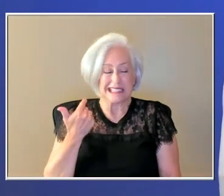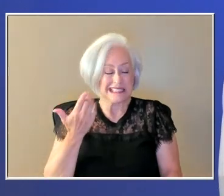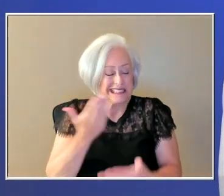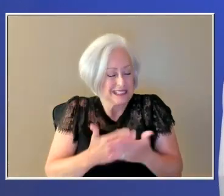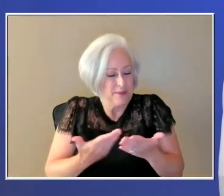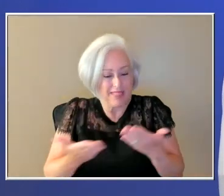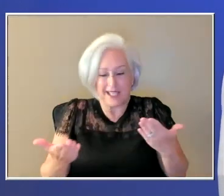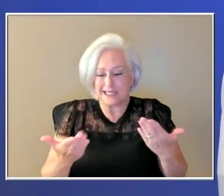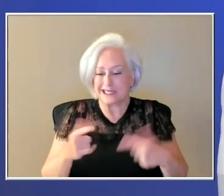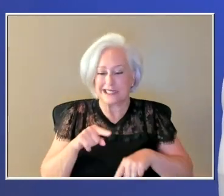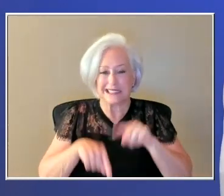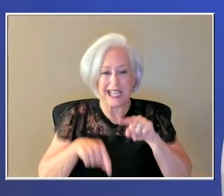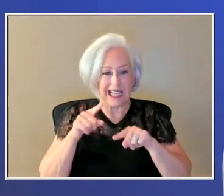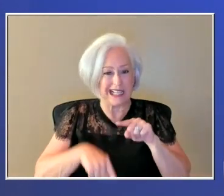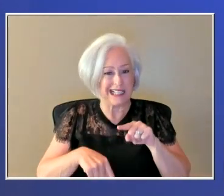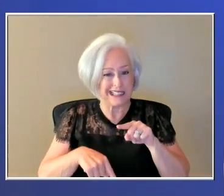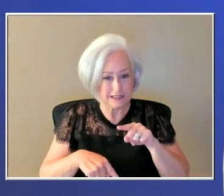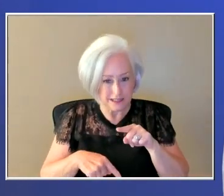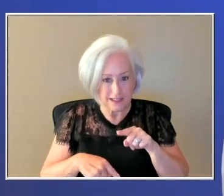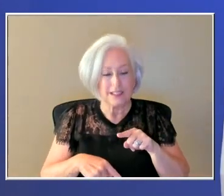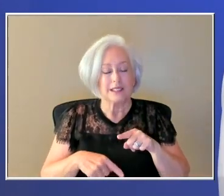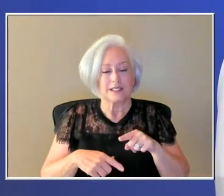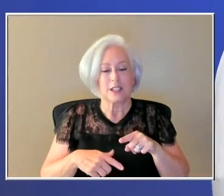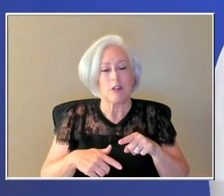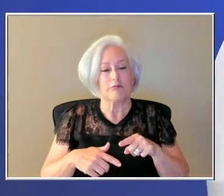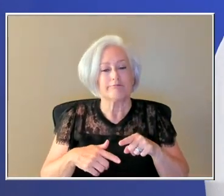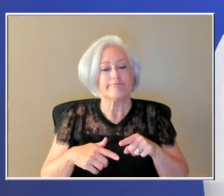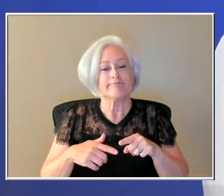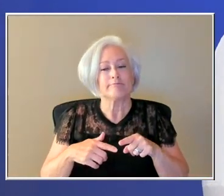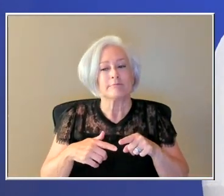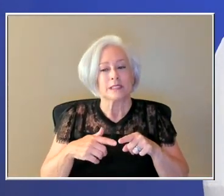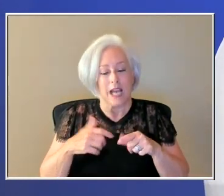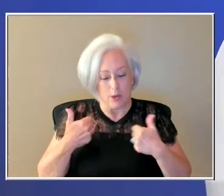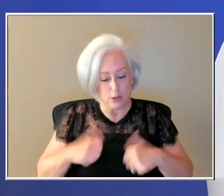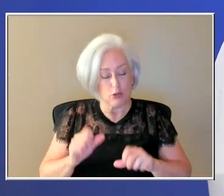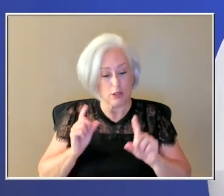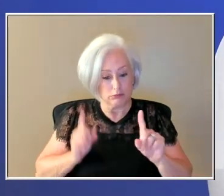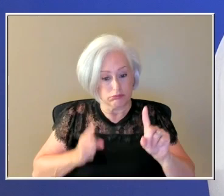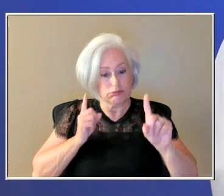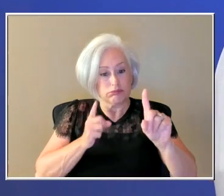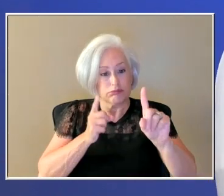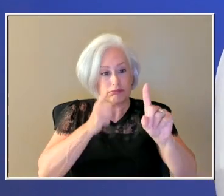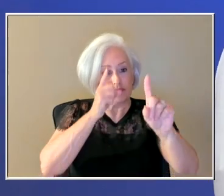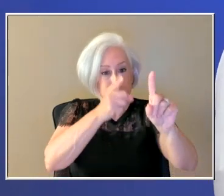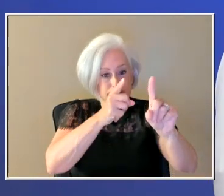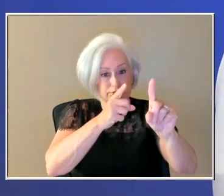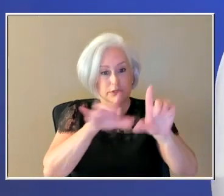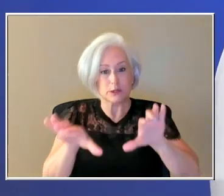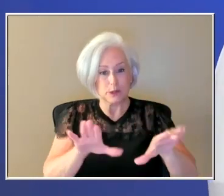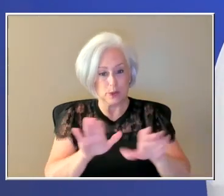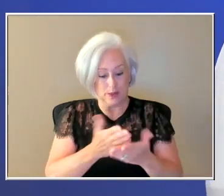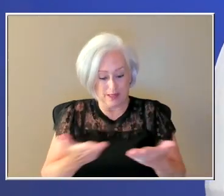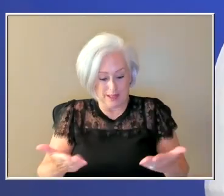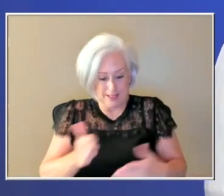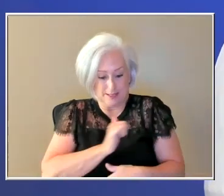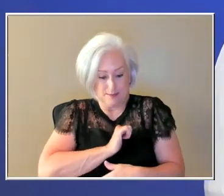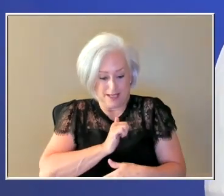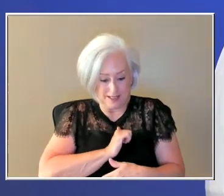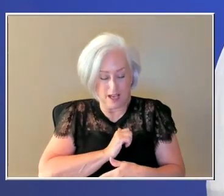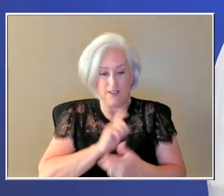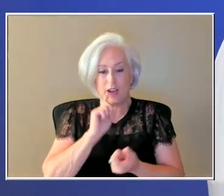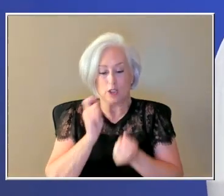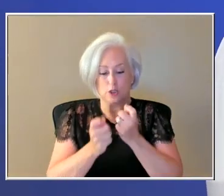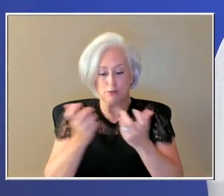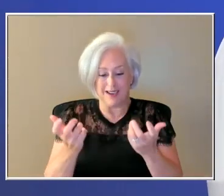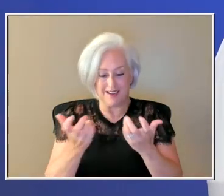And so it was a point to try and get to that and get back to modifying and get back to quote unquote normal